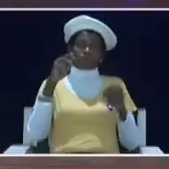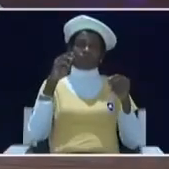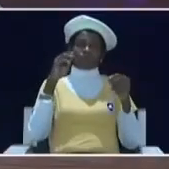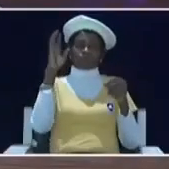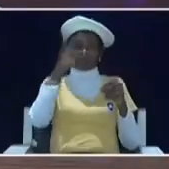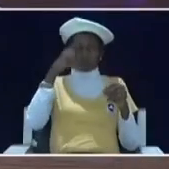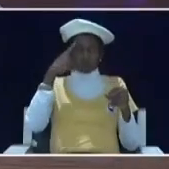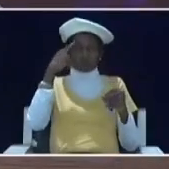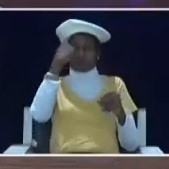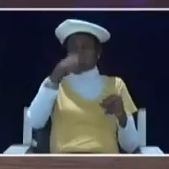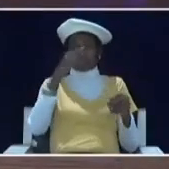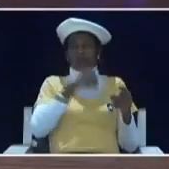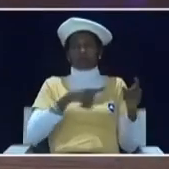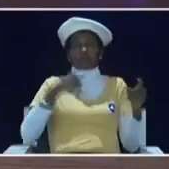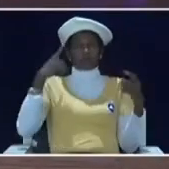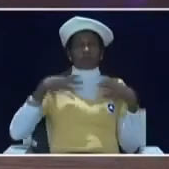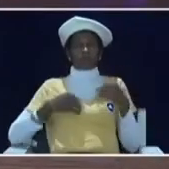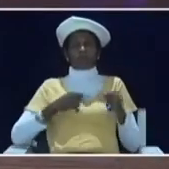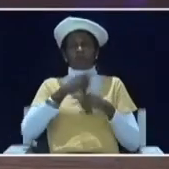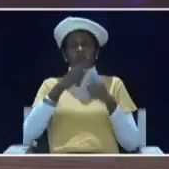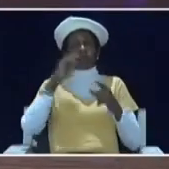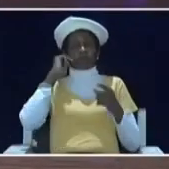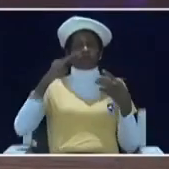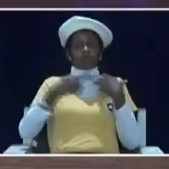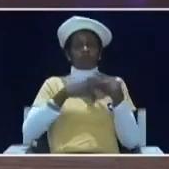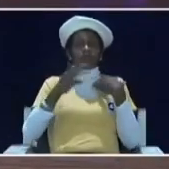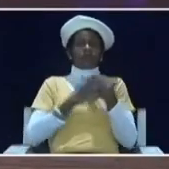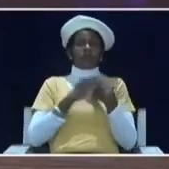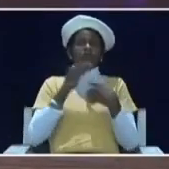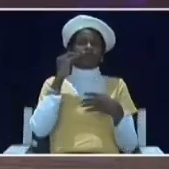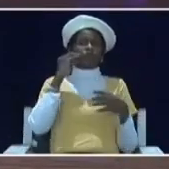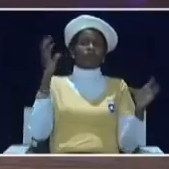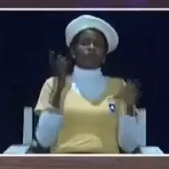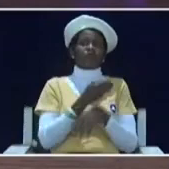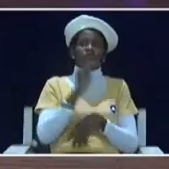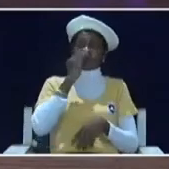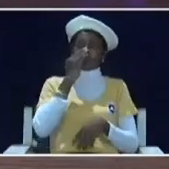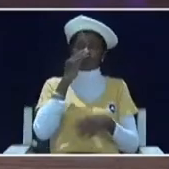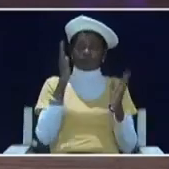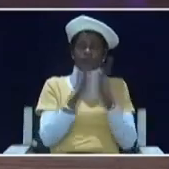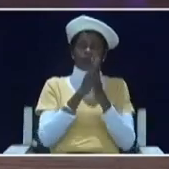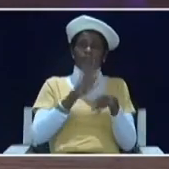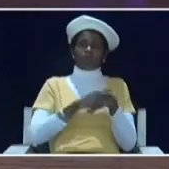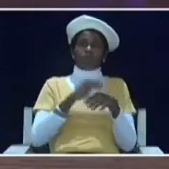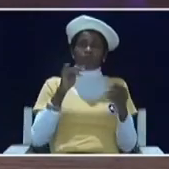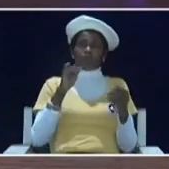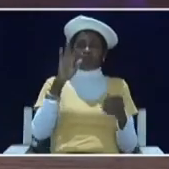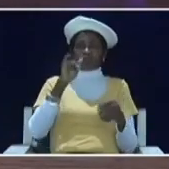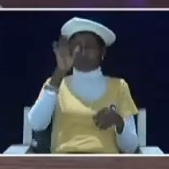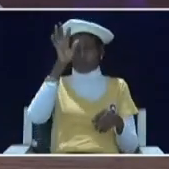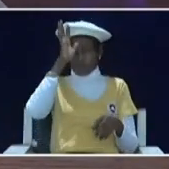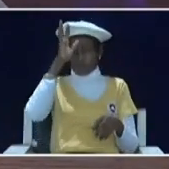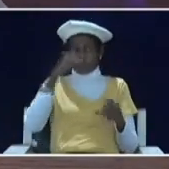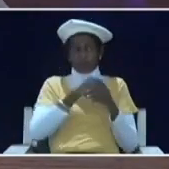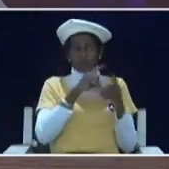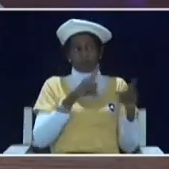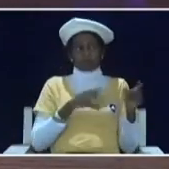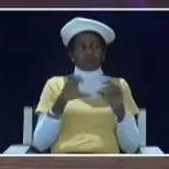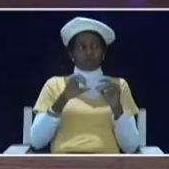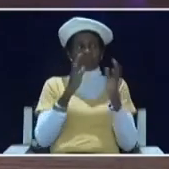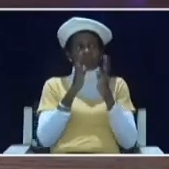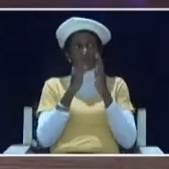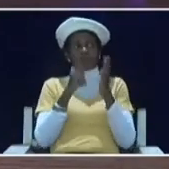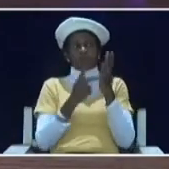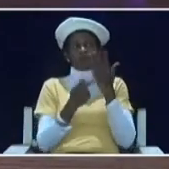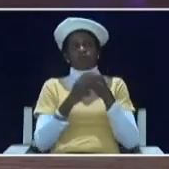for healing. When he returned home, he took the handkerchief prayed on by our Daddy and the Lord during the program